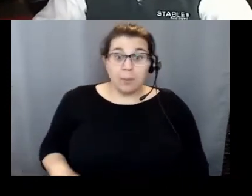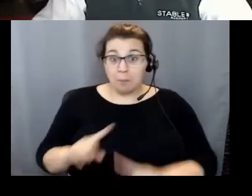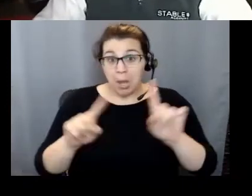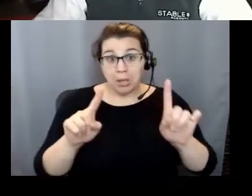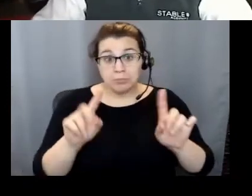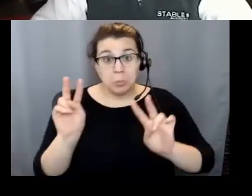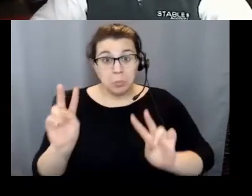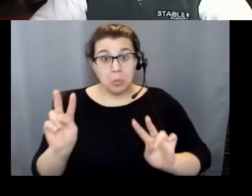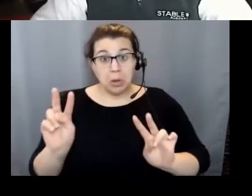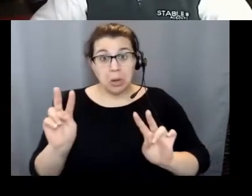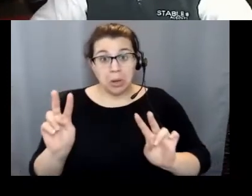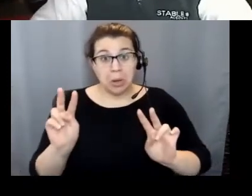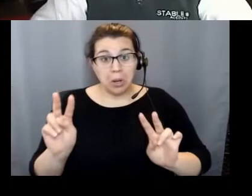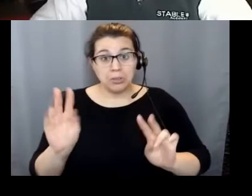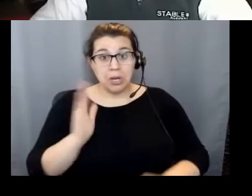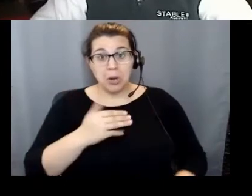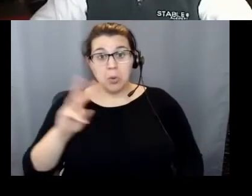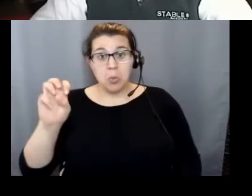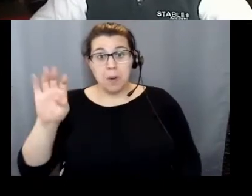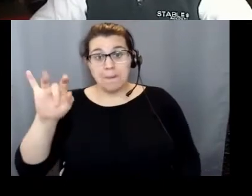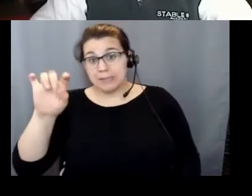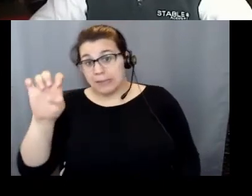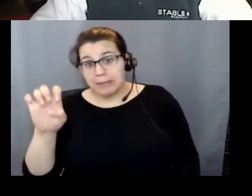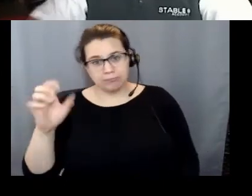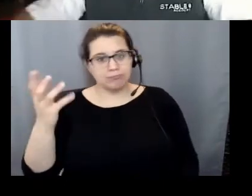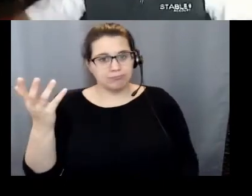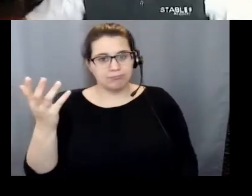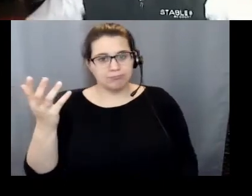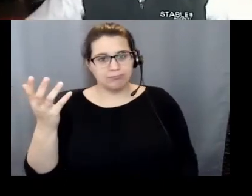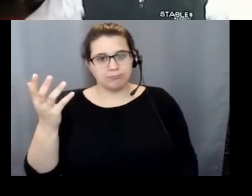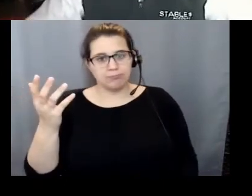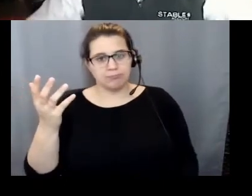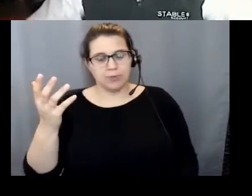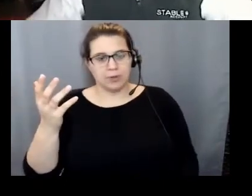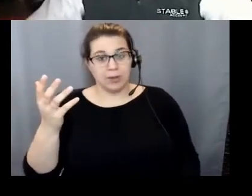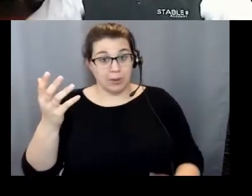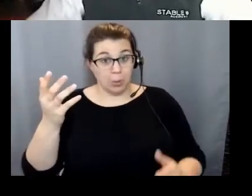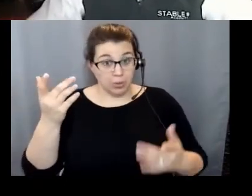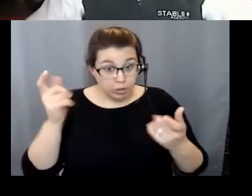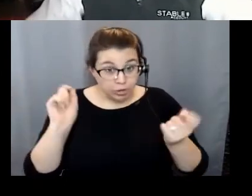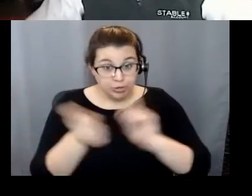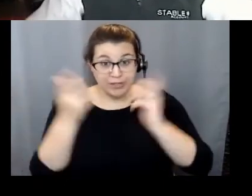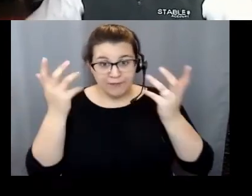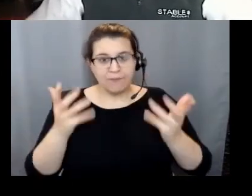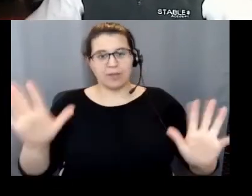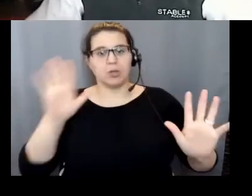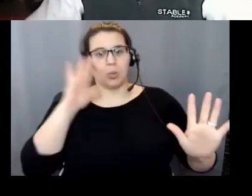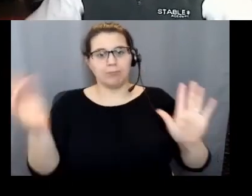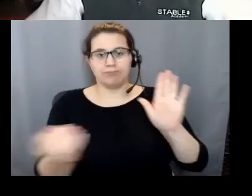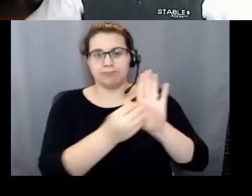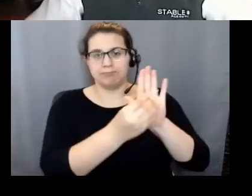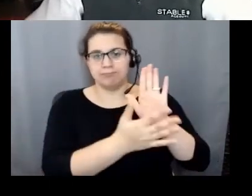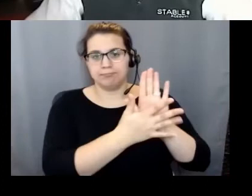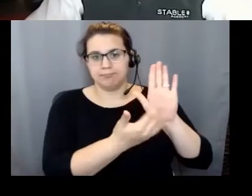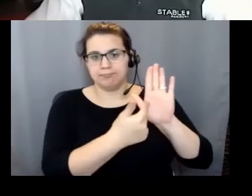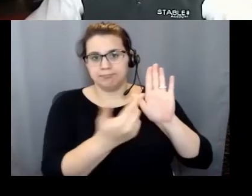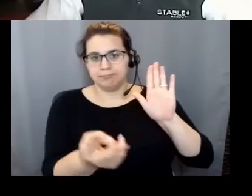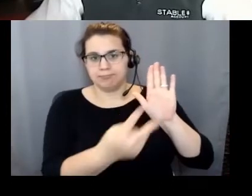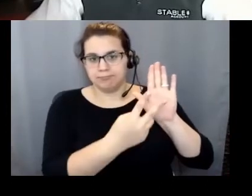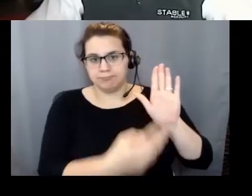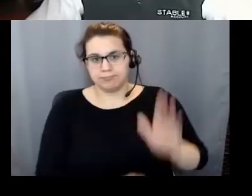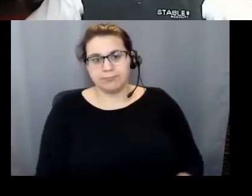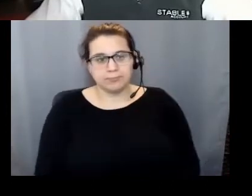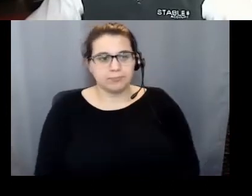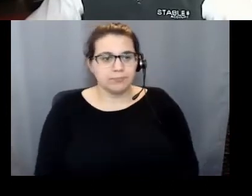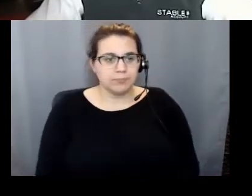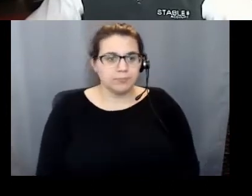on WVABLE websites, and they'll have updates for you when that happens. Once all that information has been